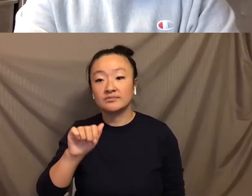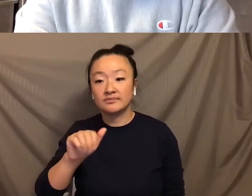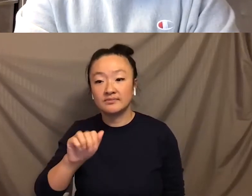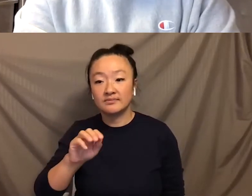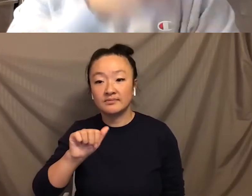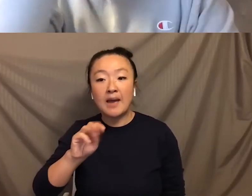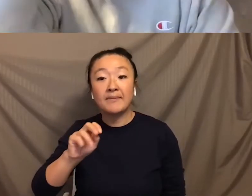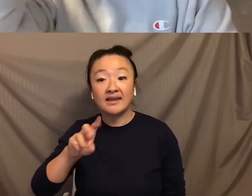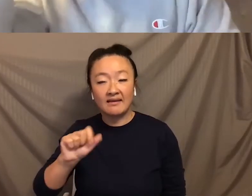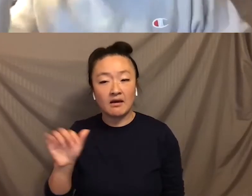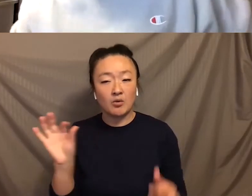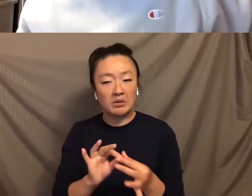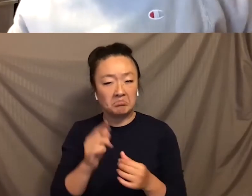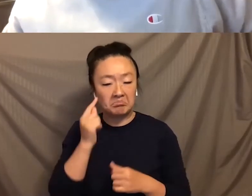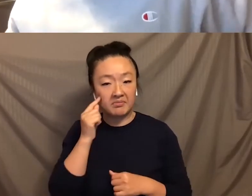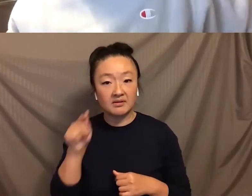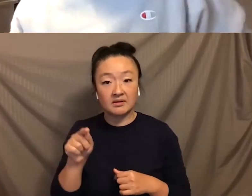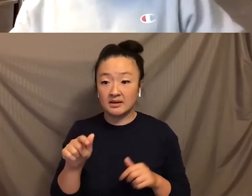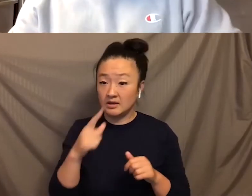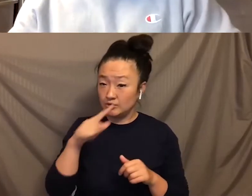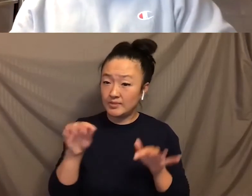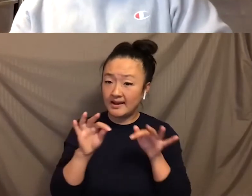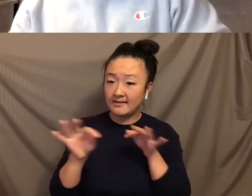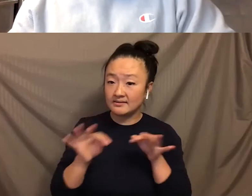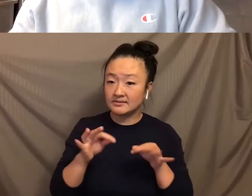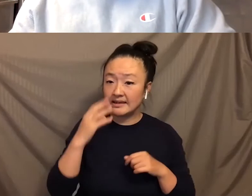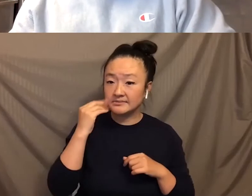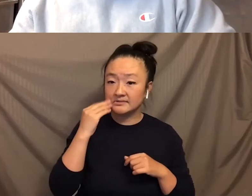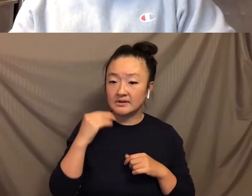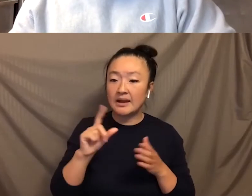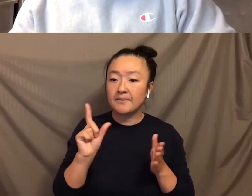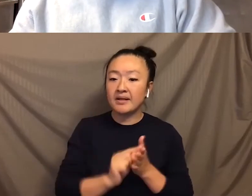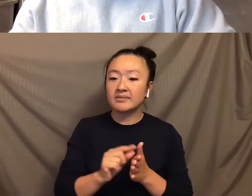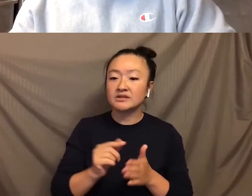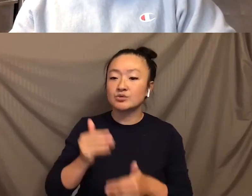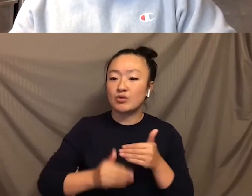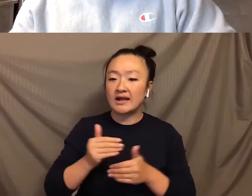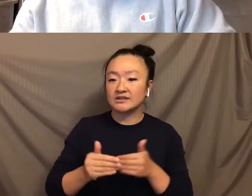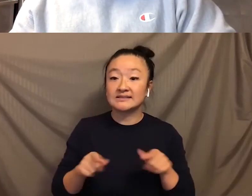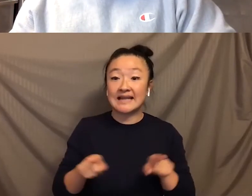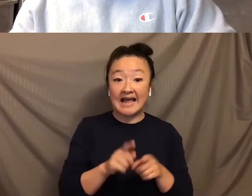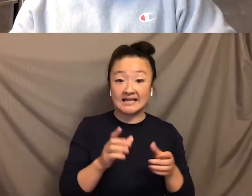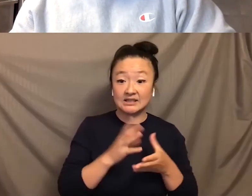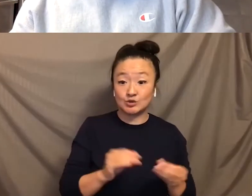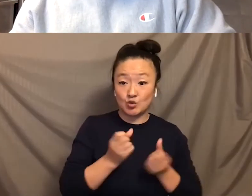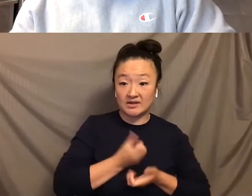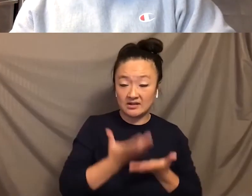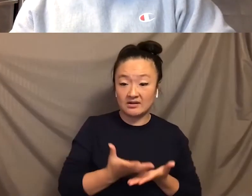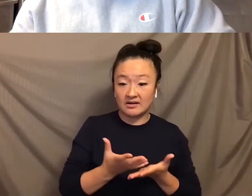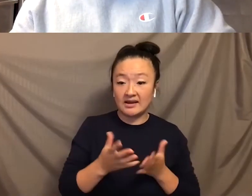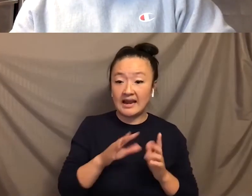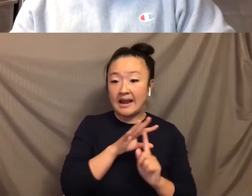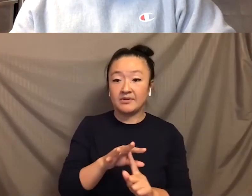actually related, I think, is can you describe your experiences with the publishing process as a storyteller amplifying immigrant food